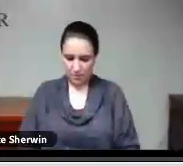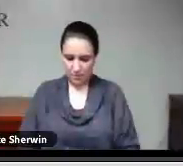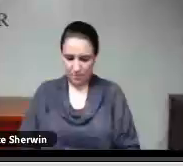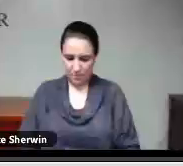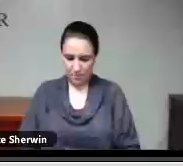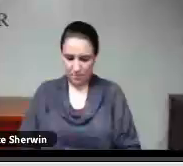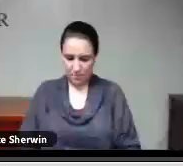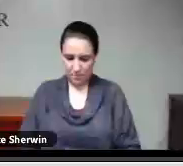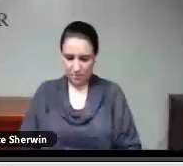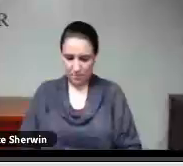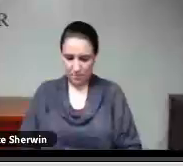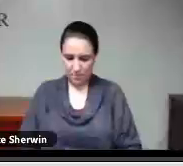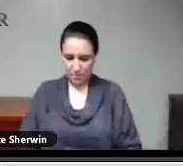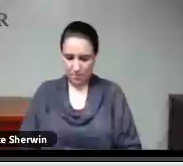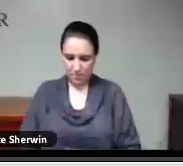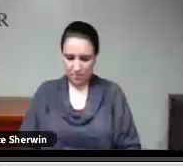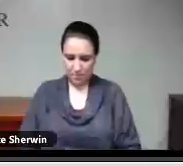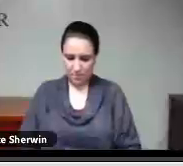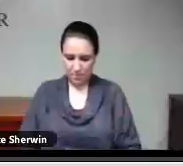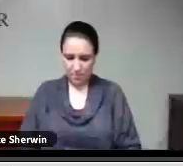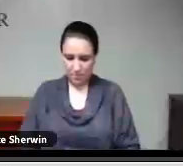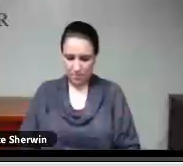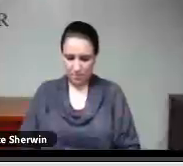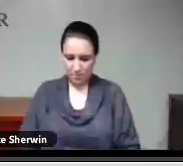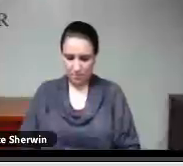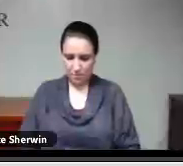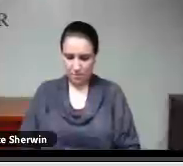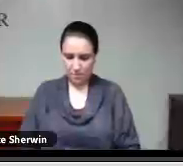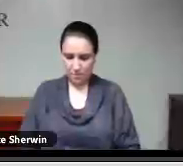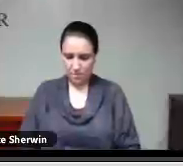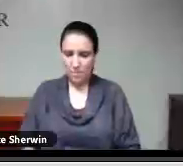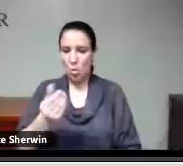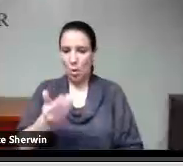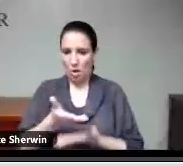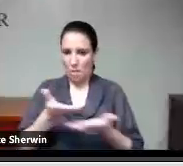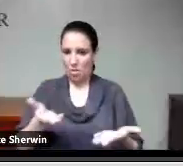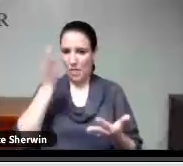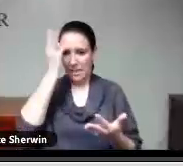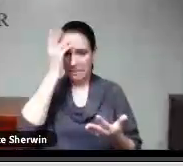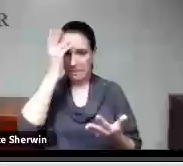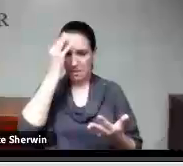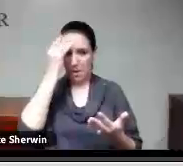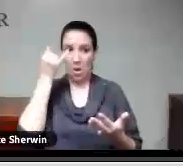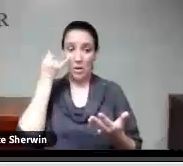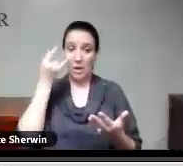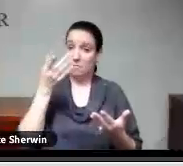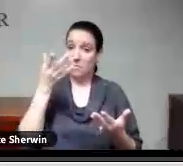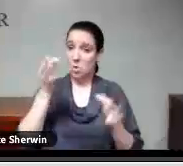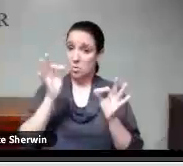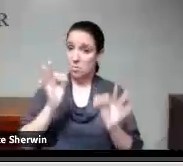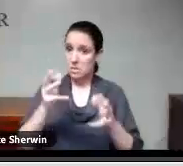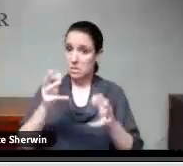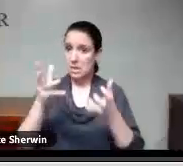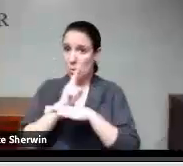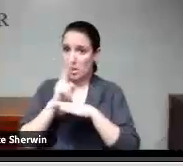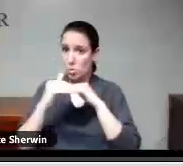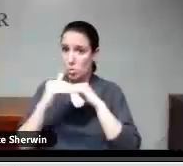organizational impact. The couple of things to think about if you decide to use level 4